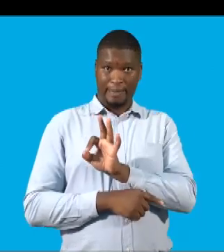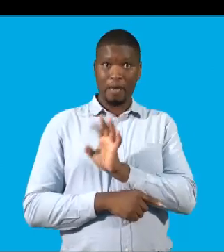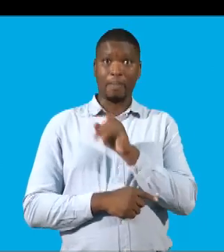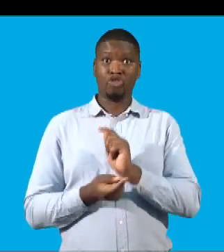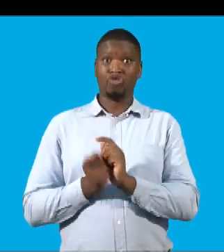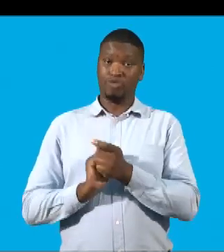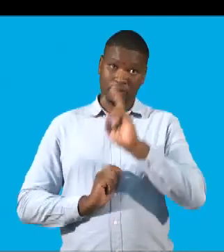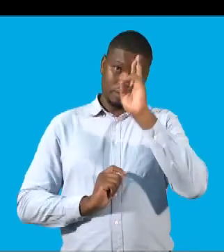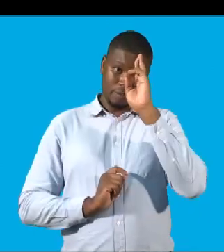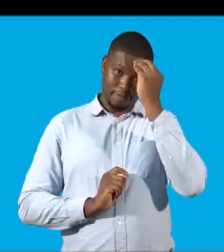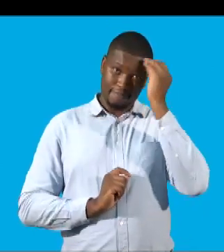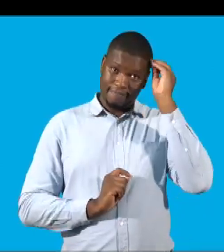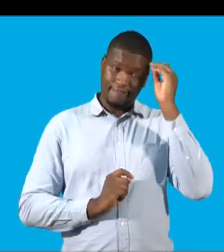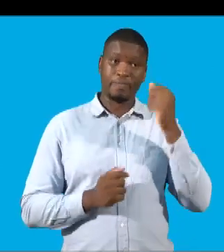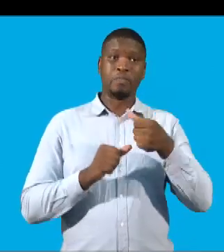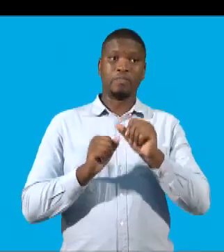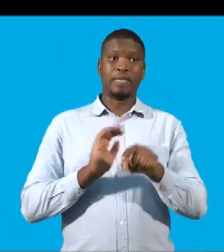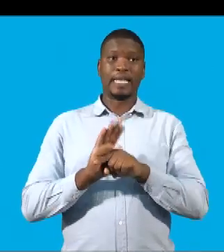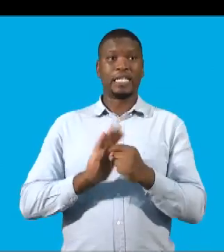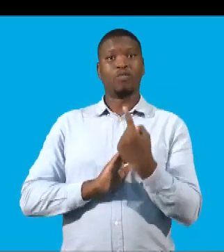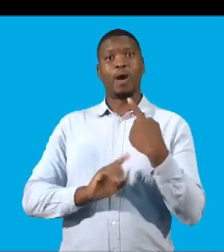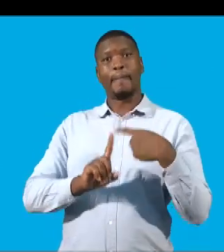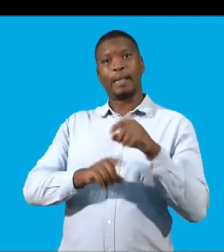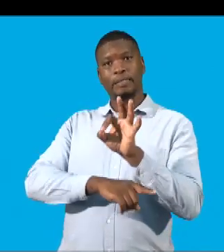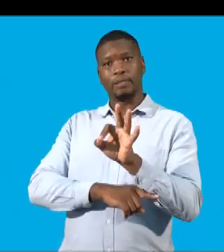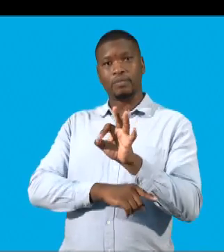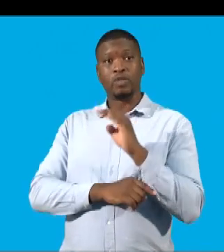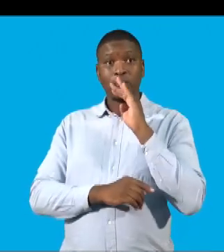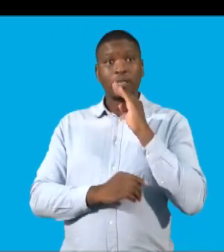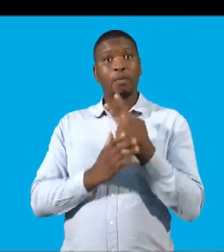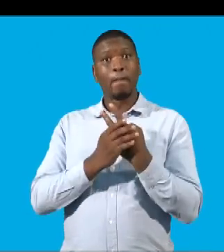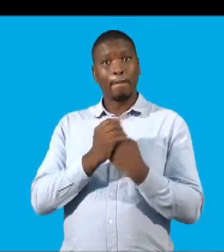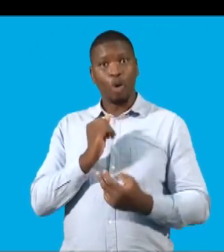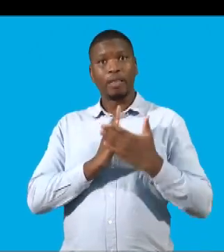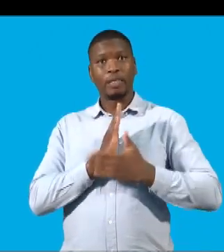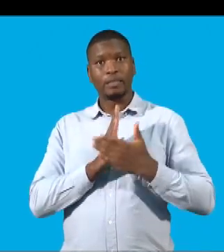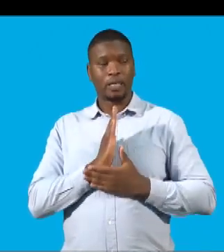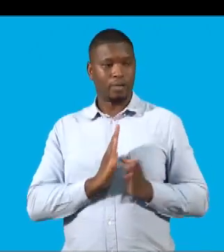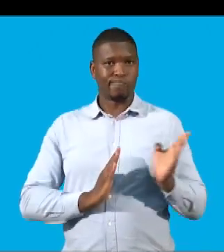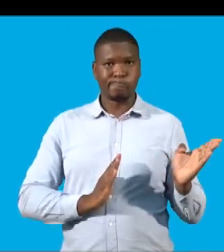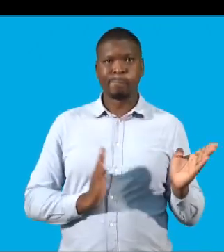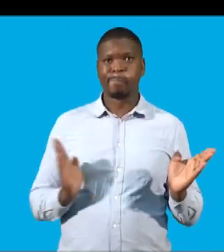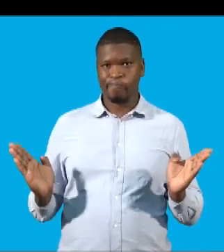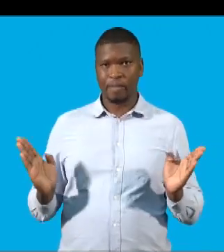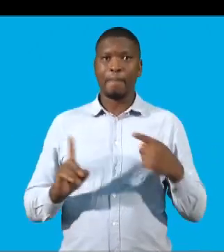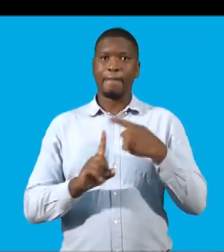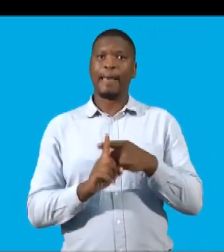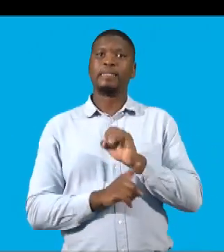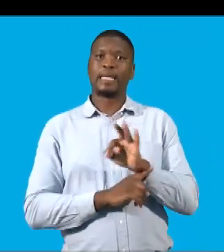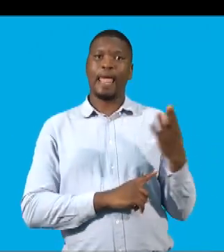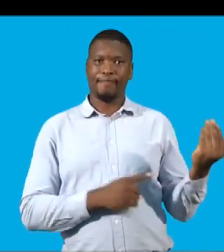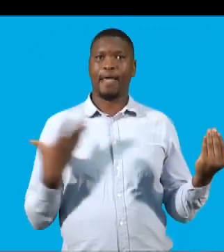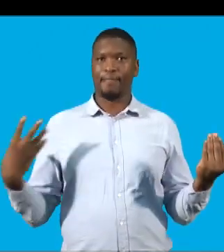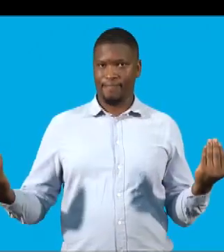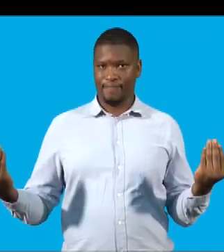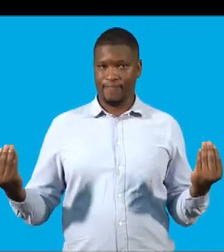And negative 1 plus 3. So on both sides, it's going to be that plus 3. Then, of course, we know